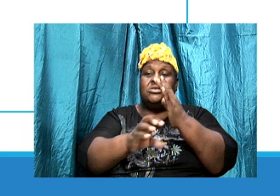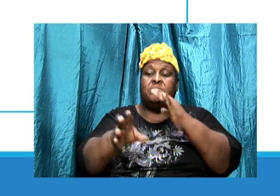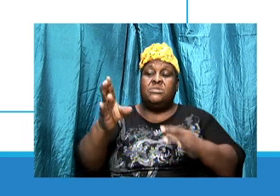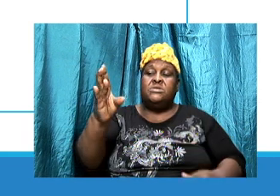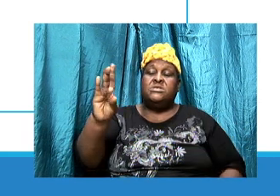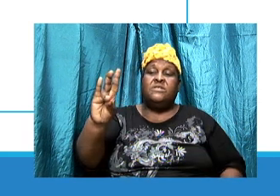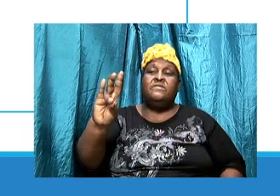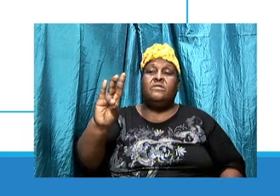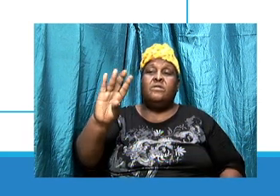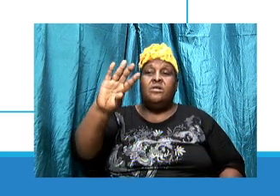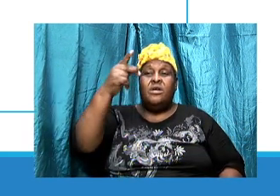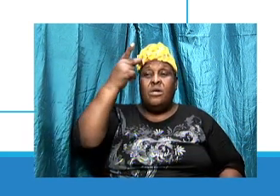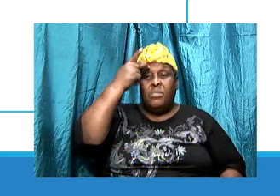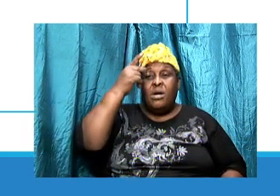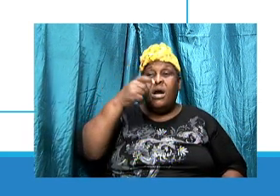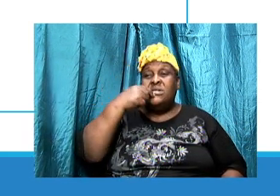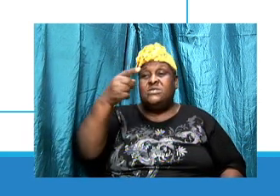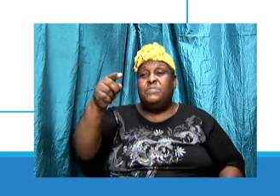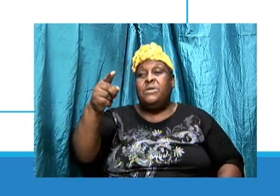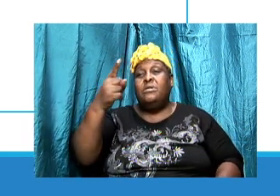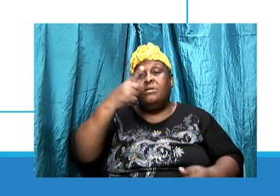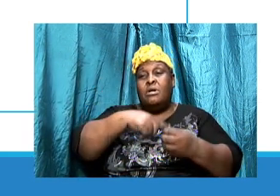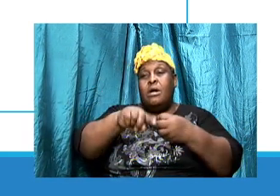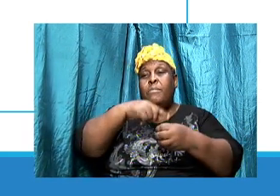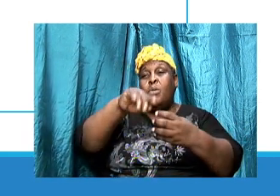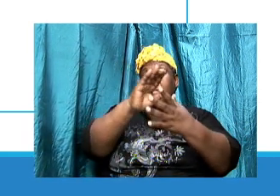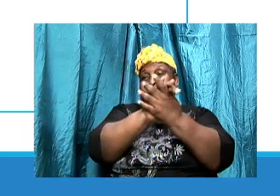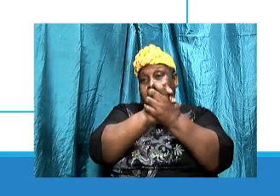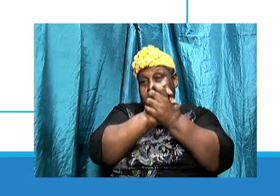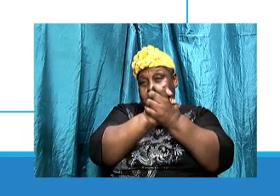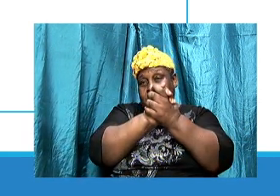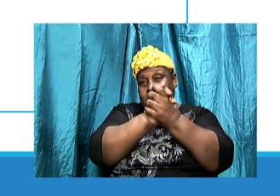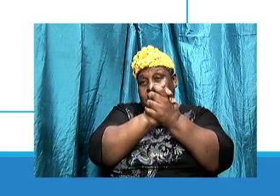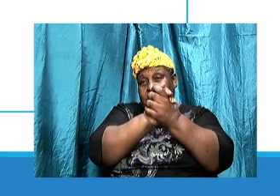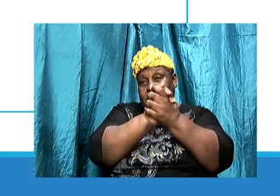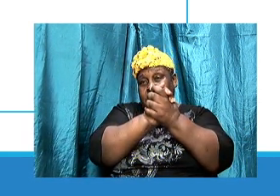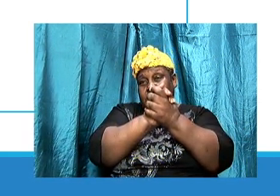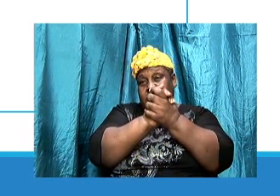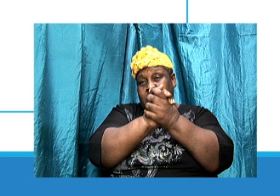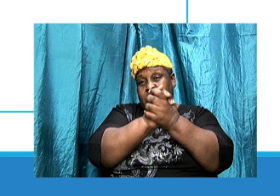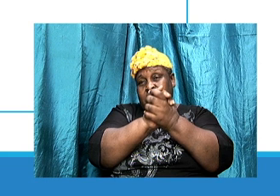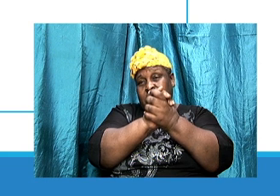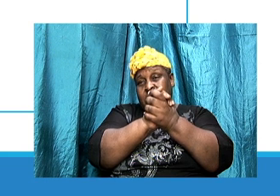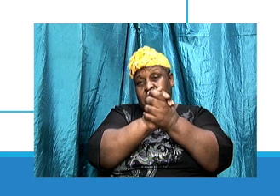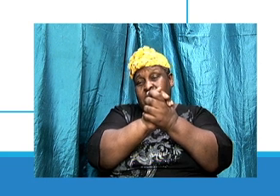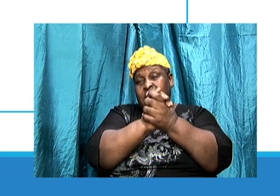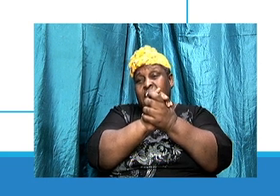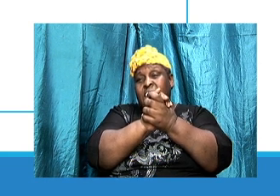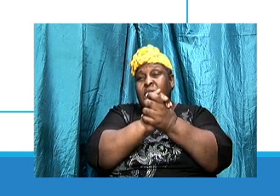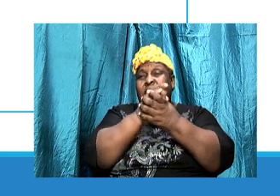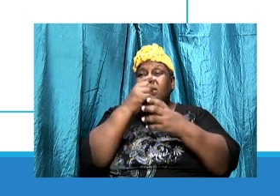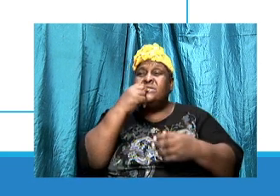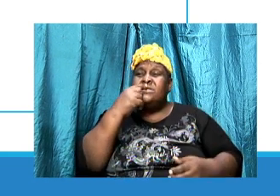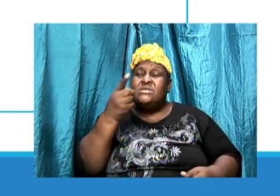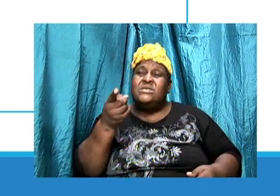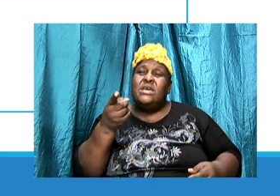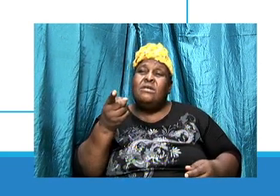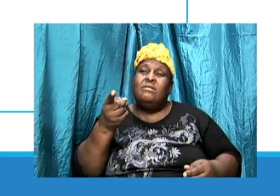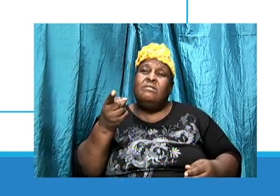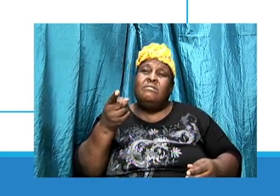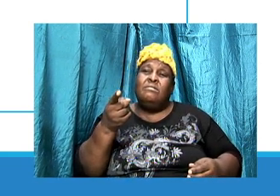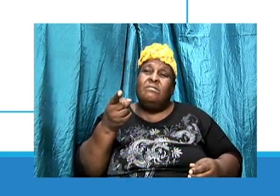7, Paul speaks about marriage. And he proposed that, you